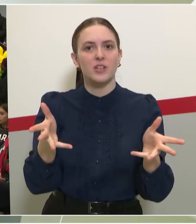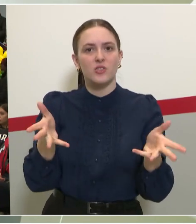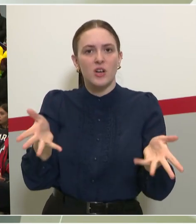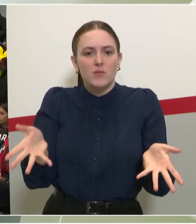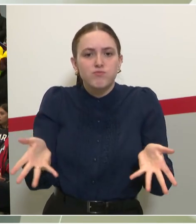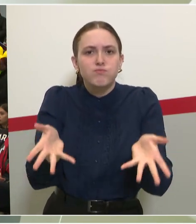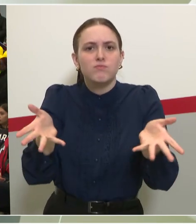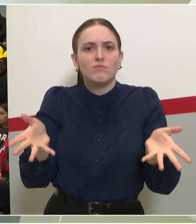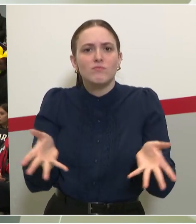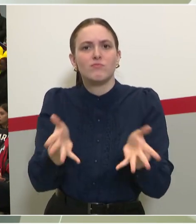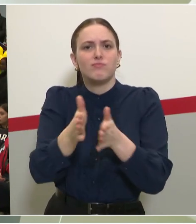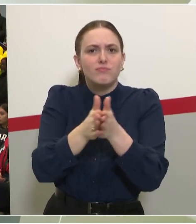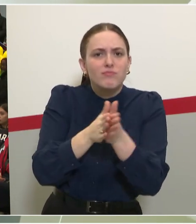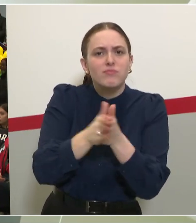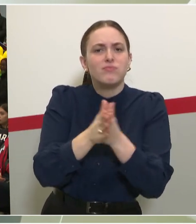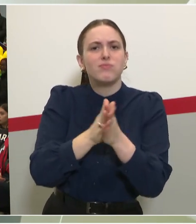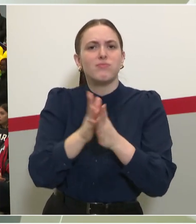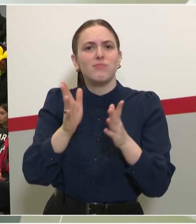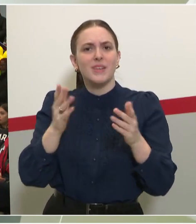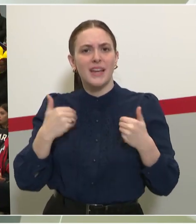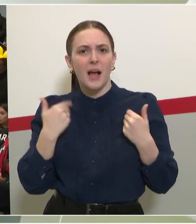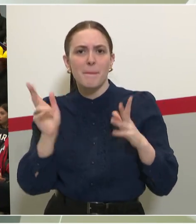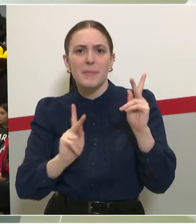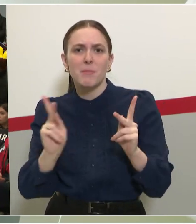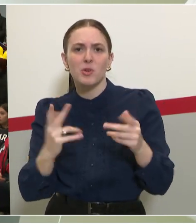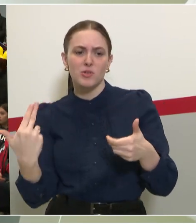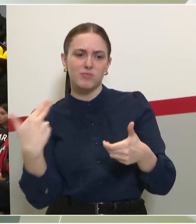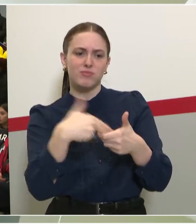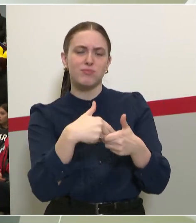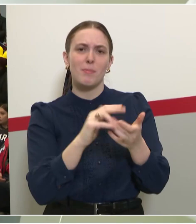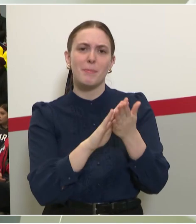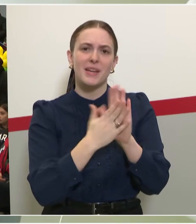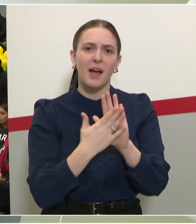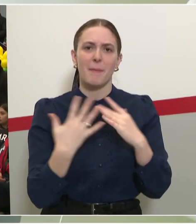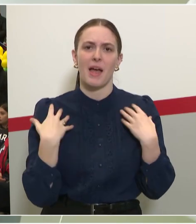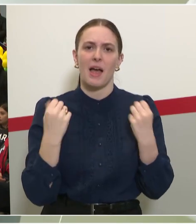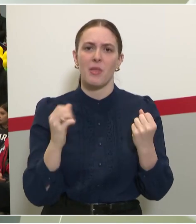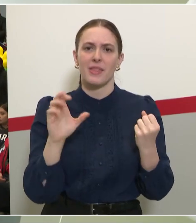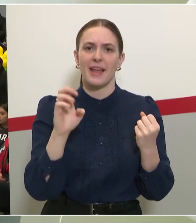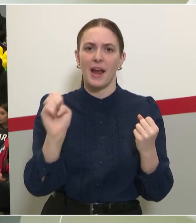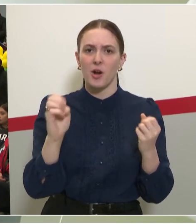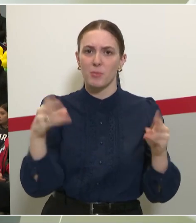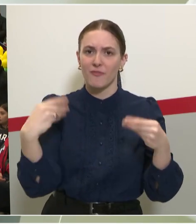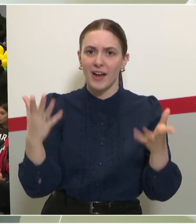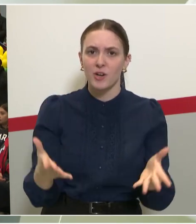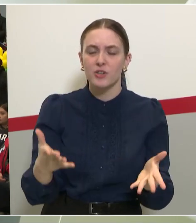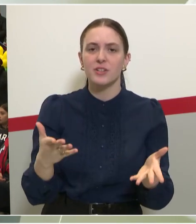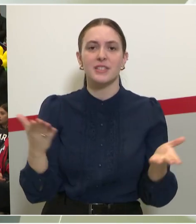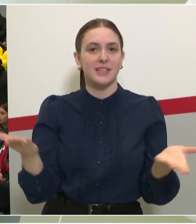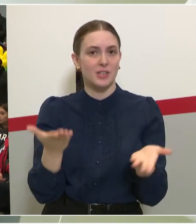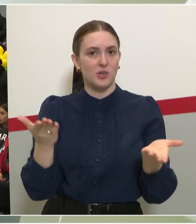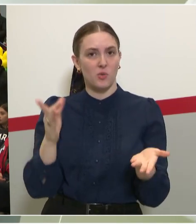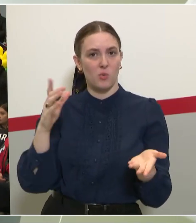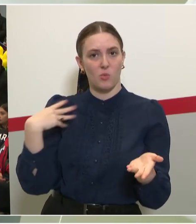young people to join the ranks of becoming healthcare providers and other professions in Washington,